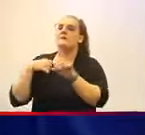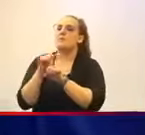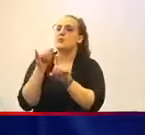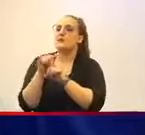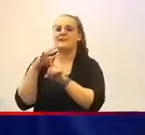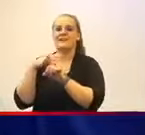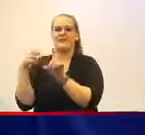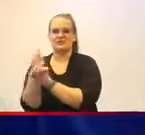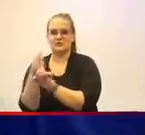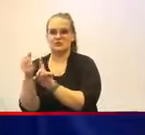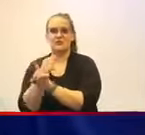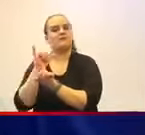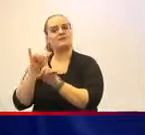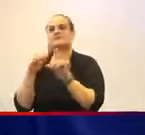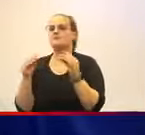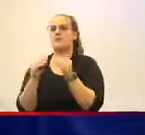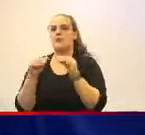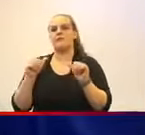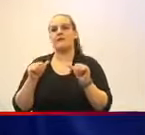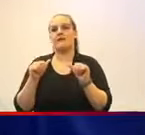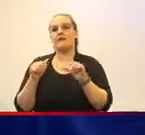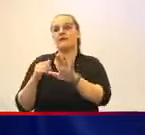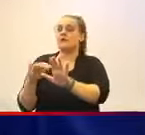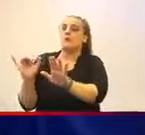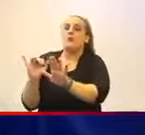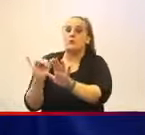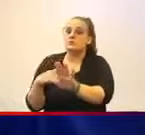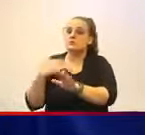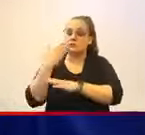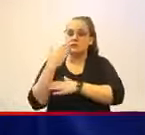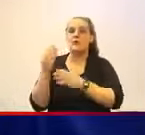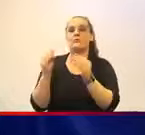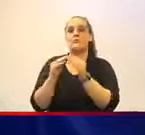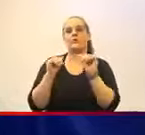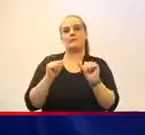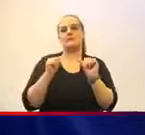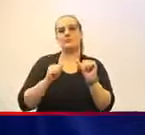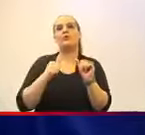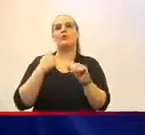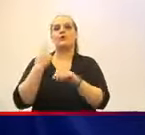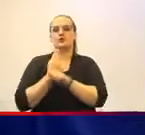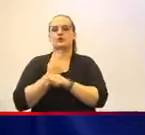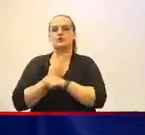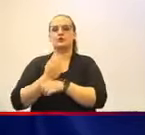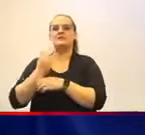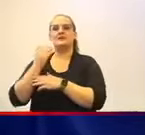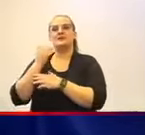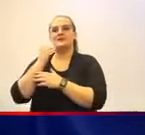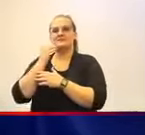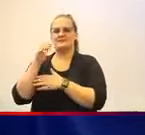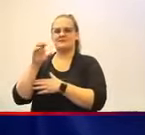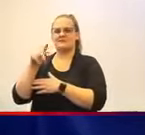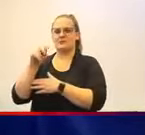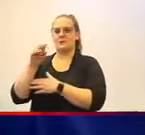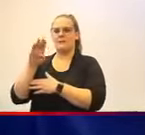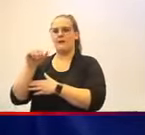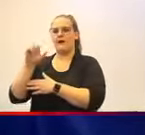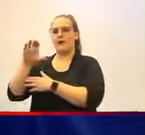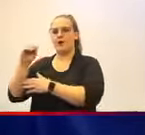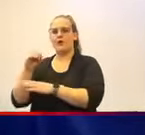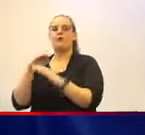more likely to use tobacco than their peers. These experiences have nothing whatsoever to do